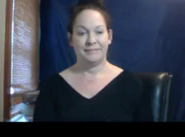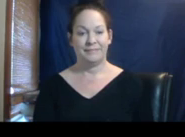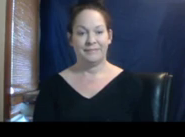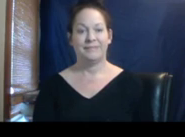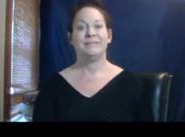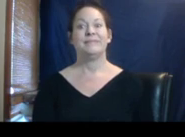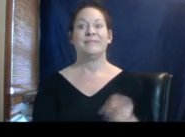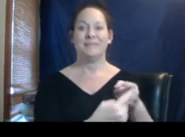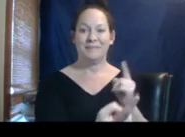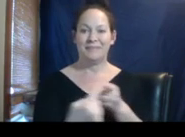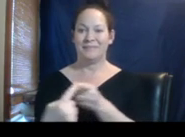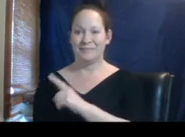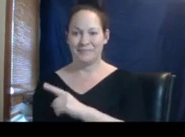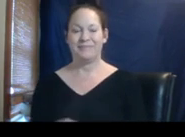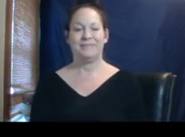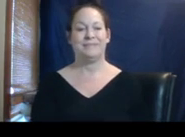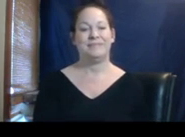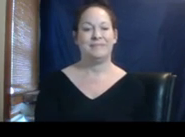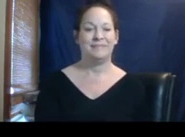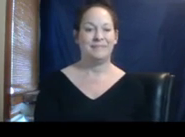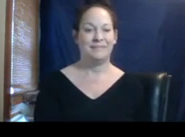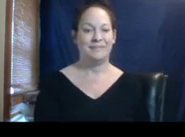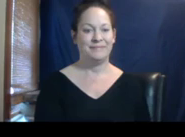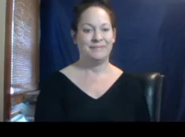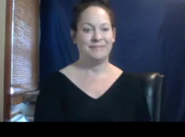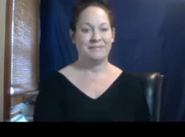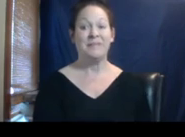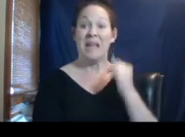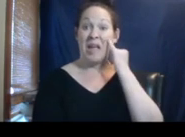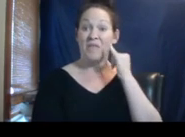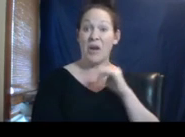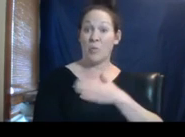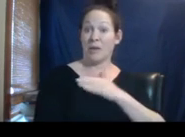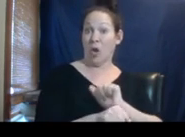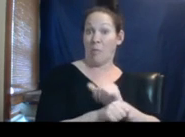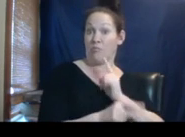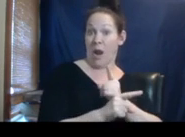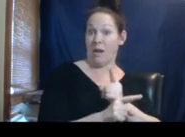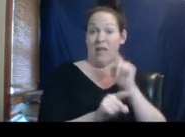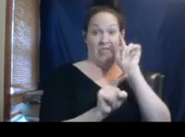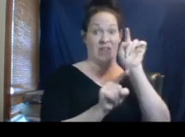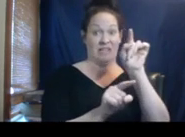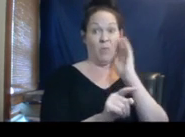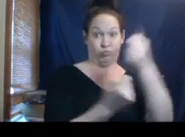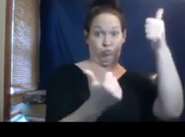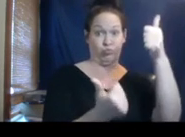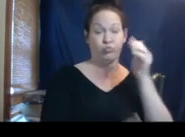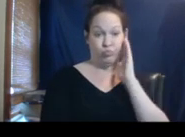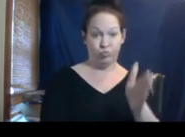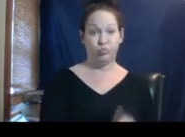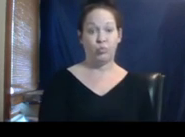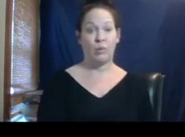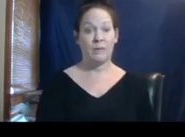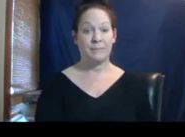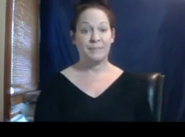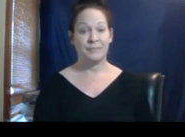I will change my signs. If I've done my job right, the leading terms cancel.